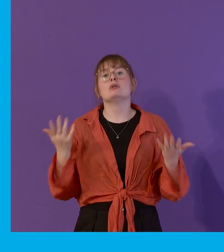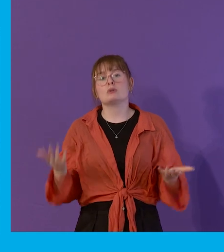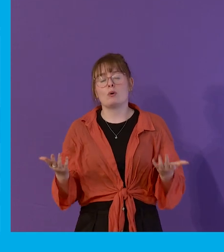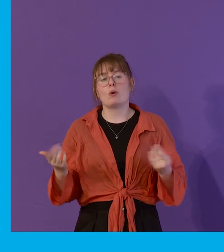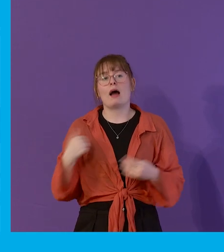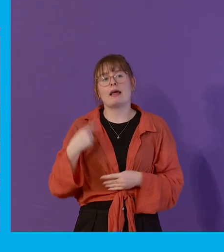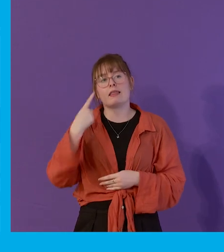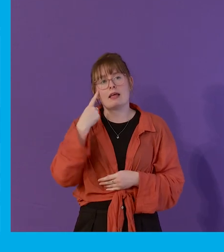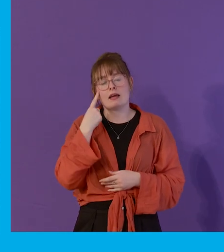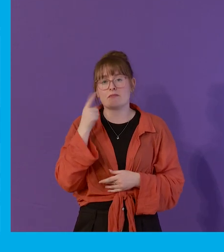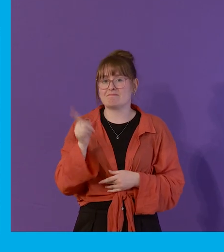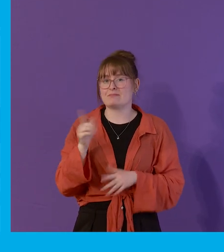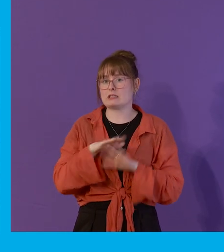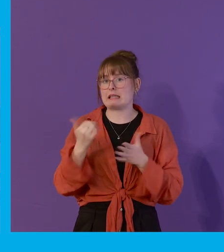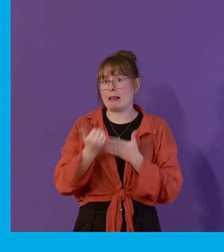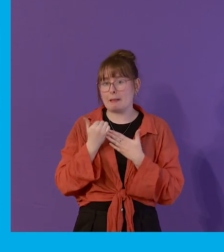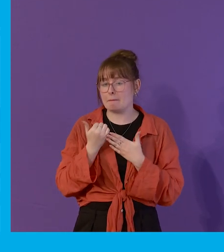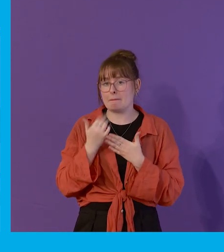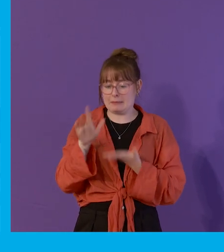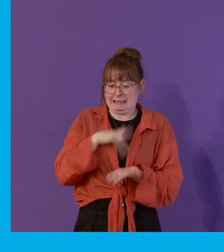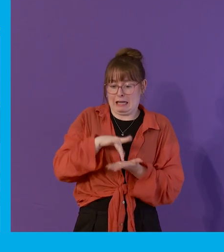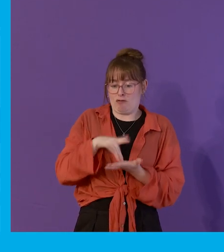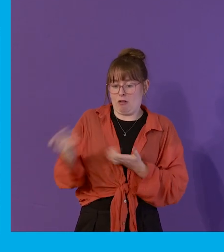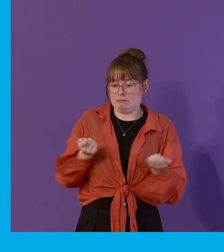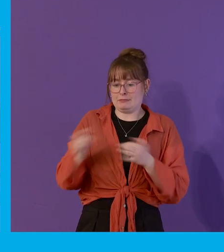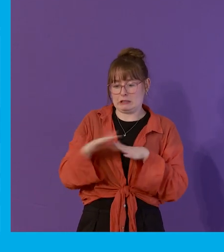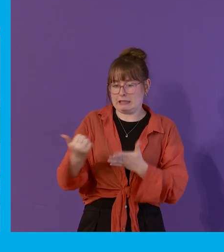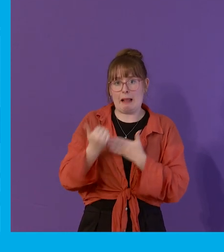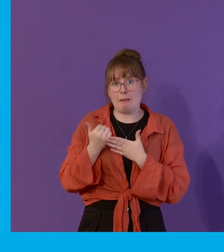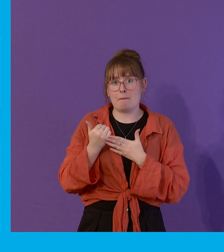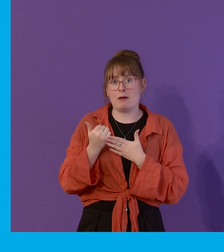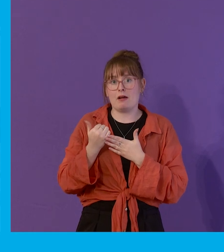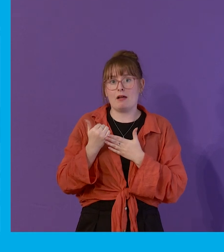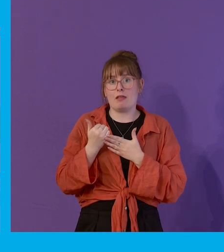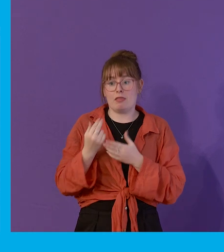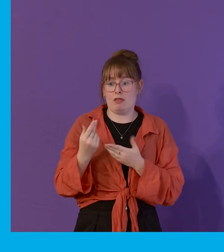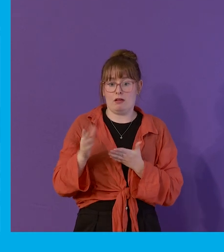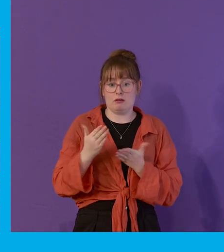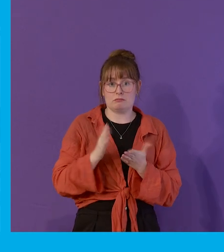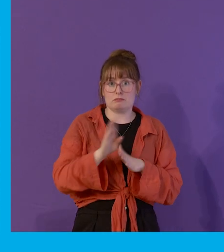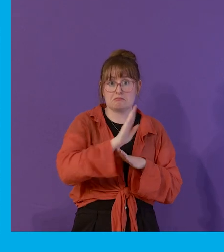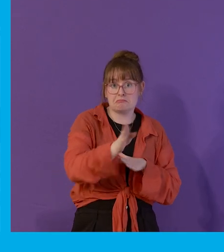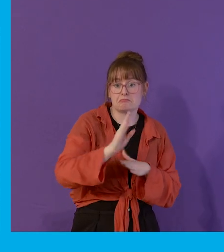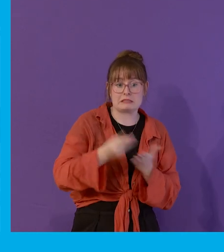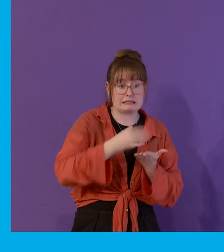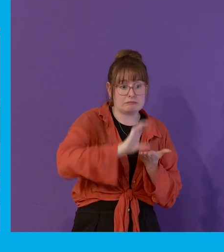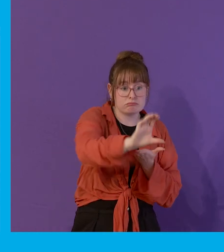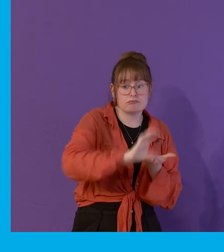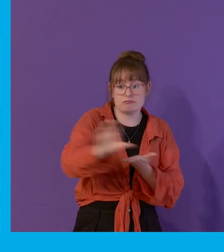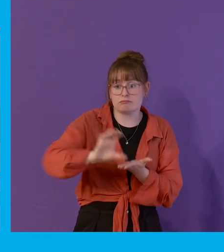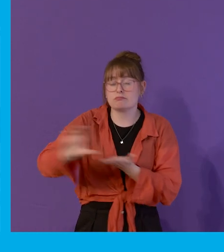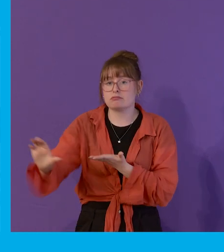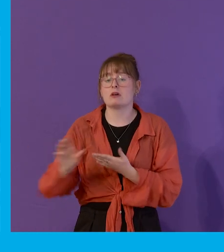I would say, doesn't help this. The direction of funding is centralisation by any other